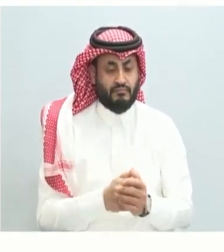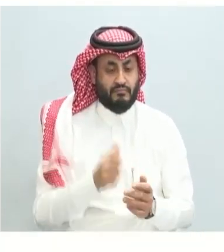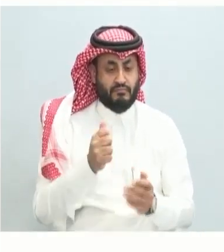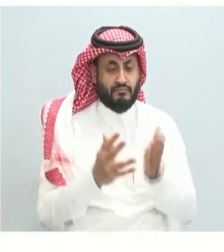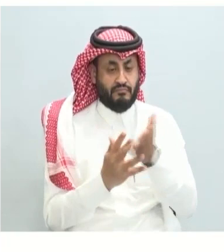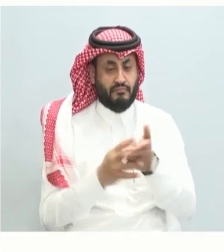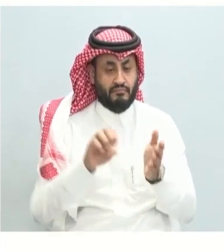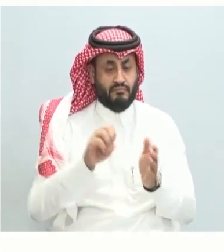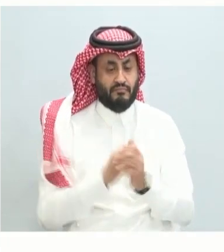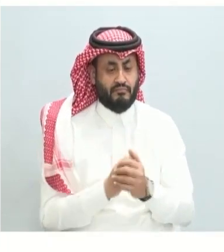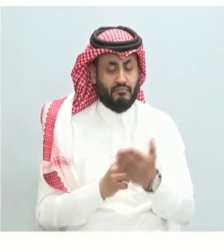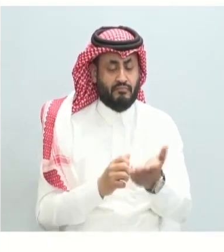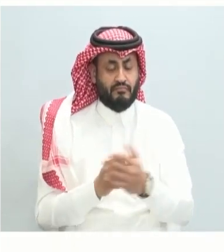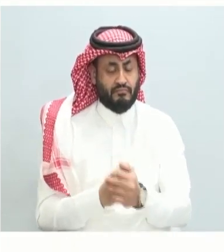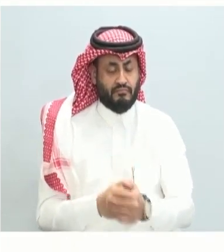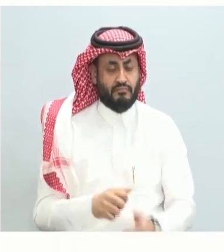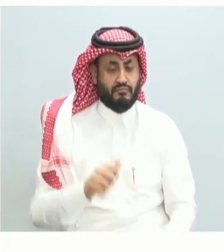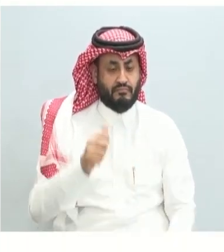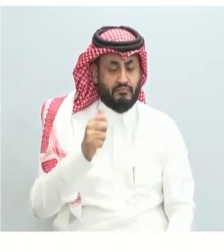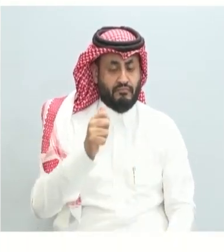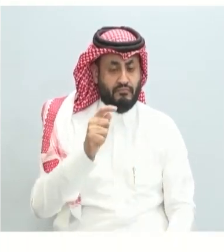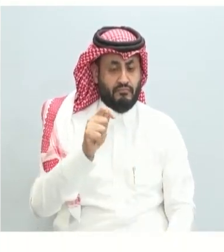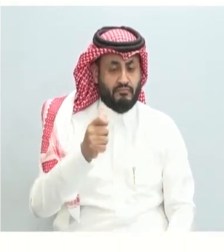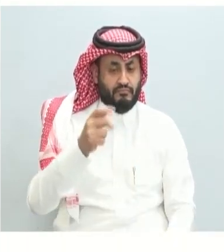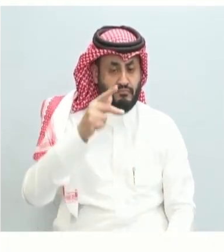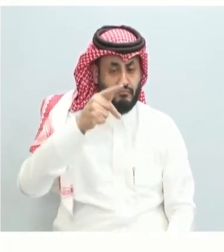AE as in tape,